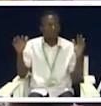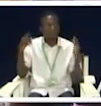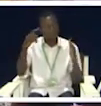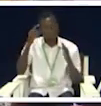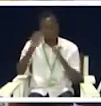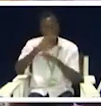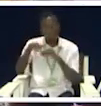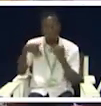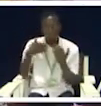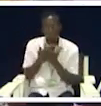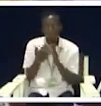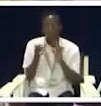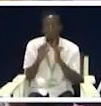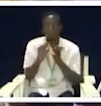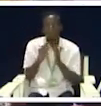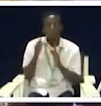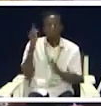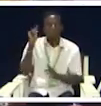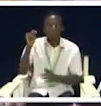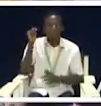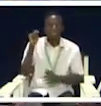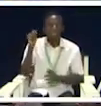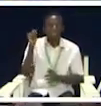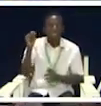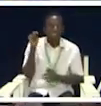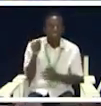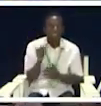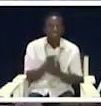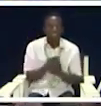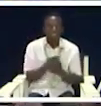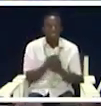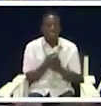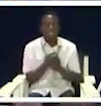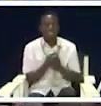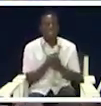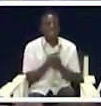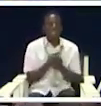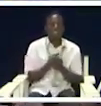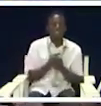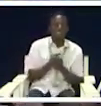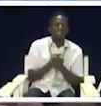testimonies. Let's listen to the on-site testimonies.